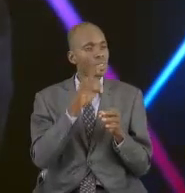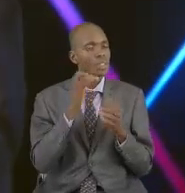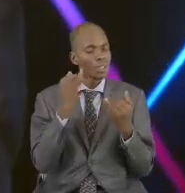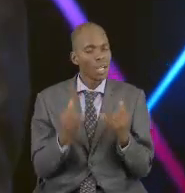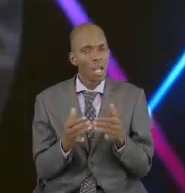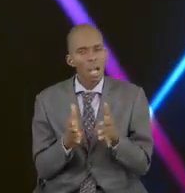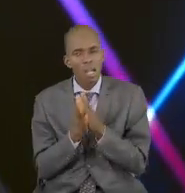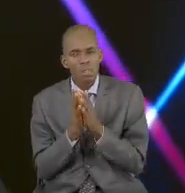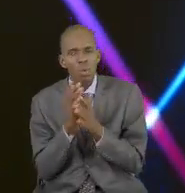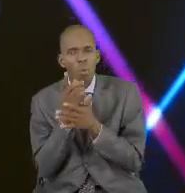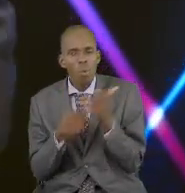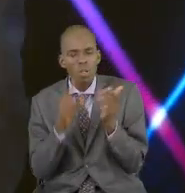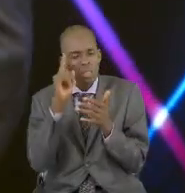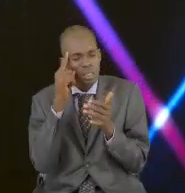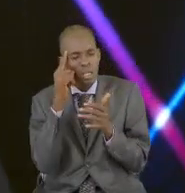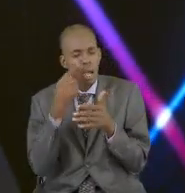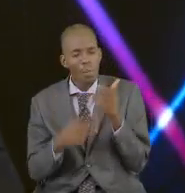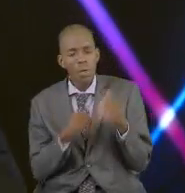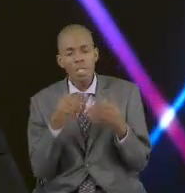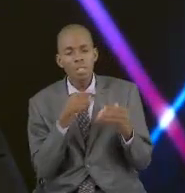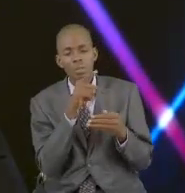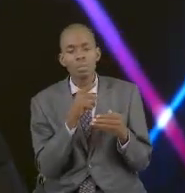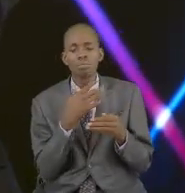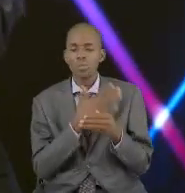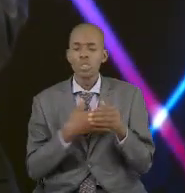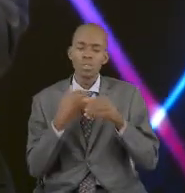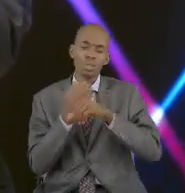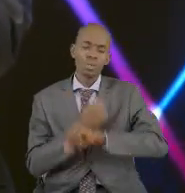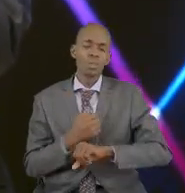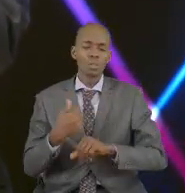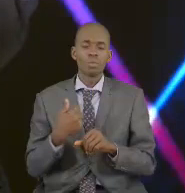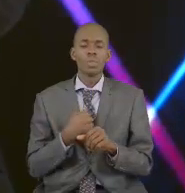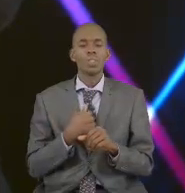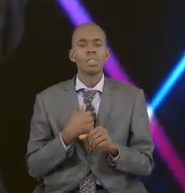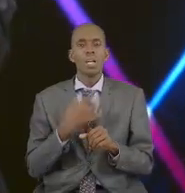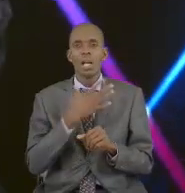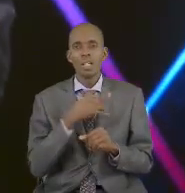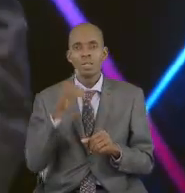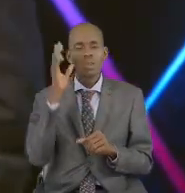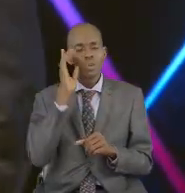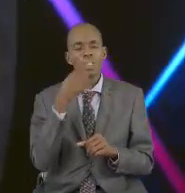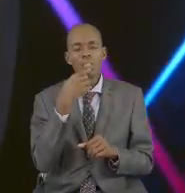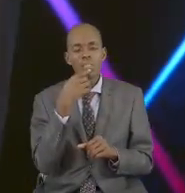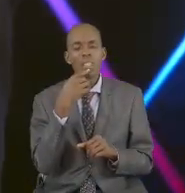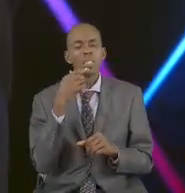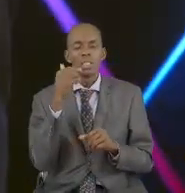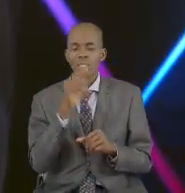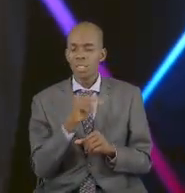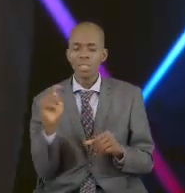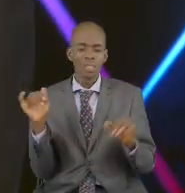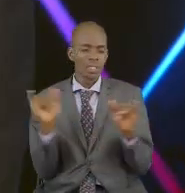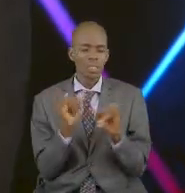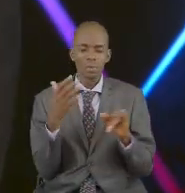me, defend me, say the same thing, tell the same